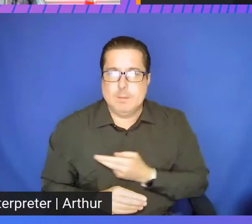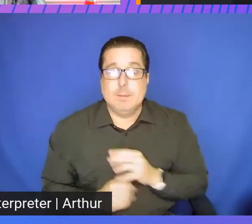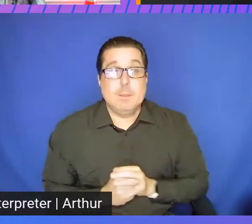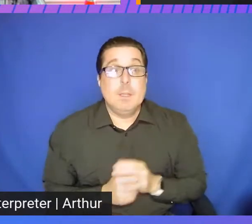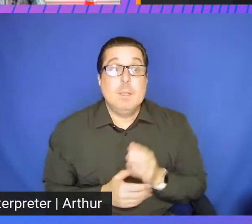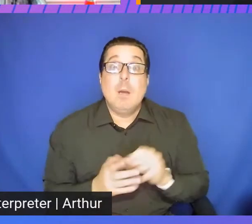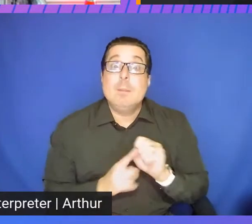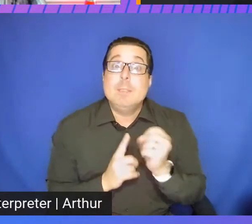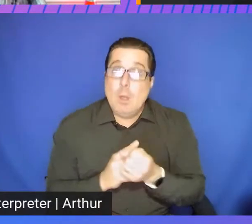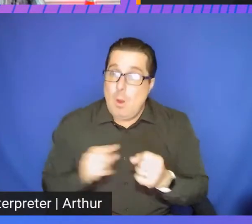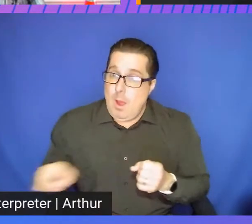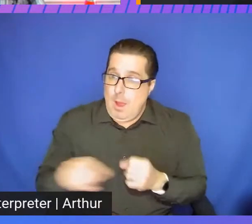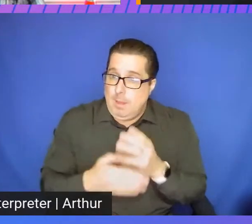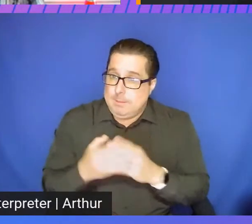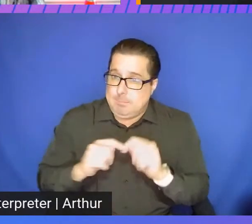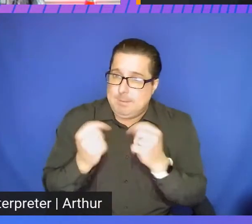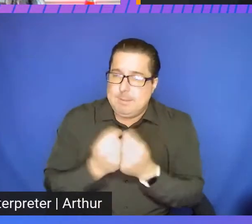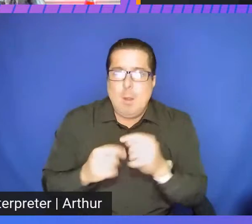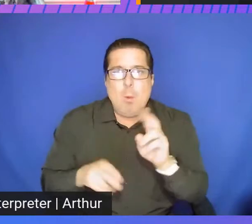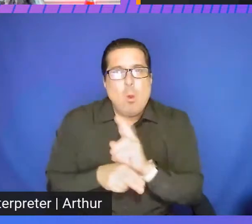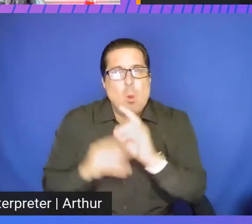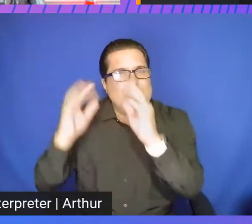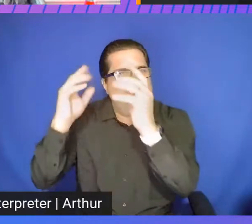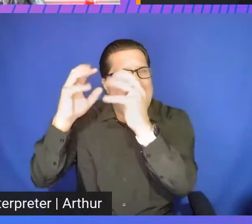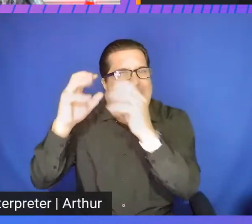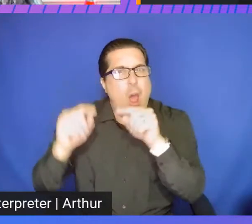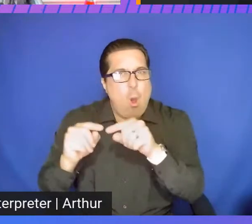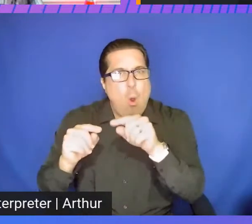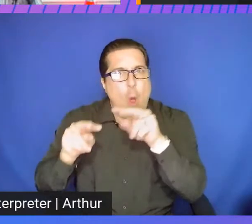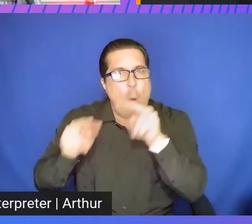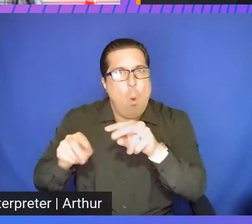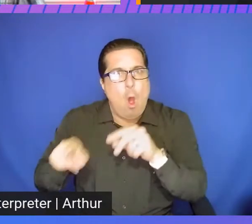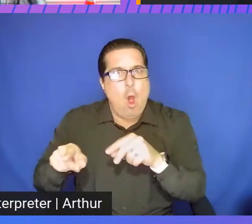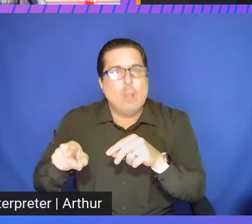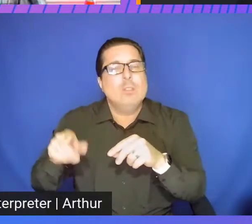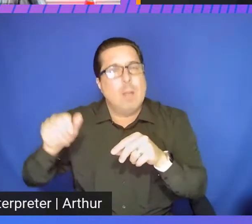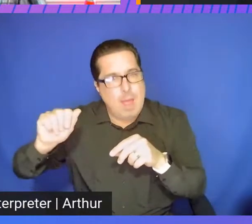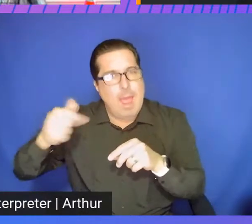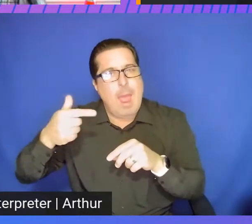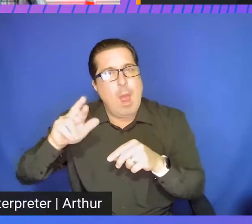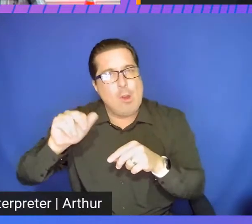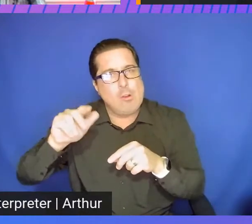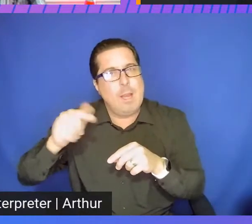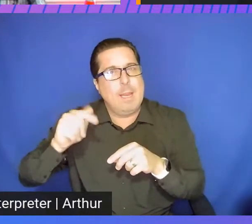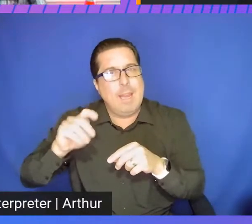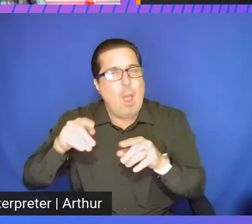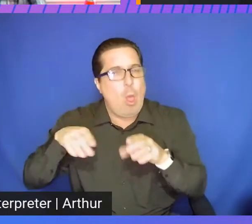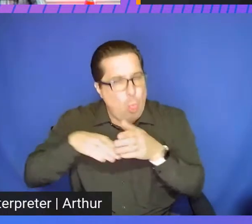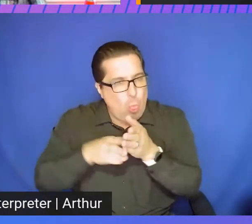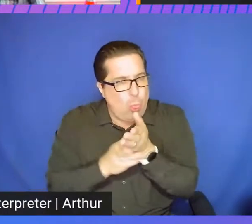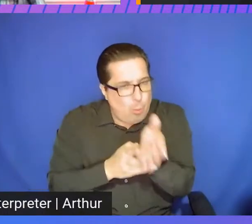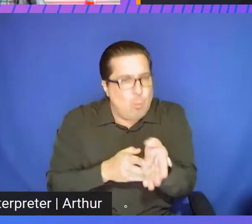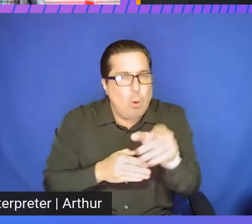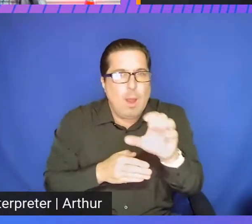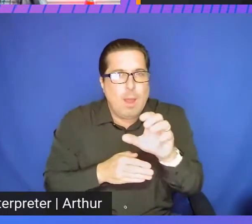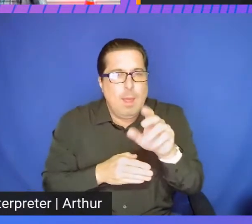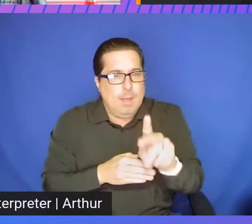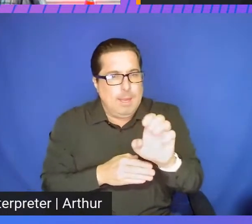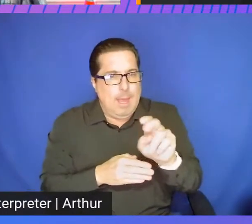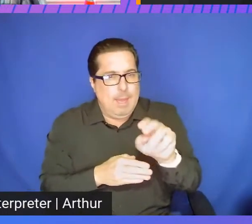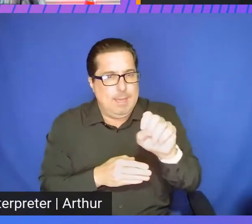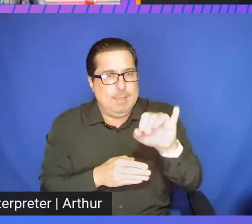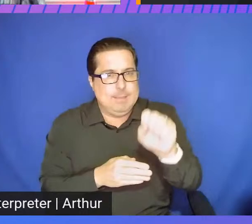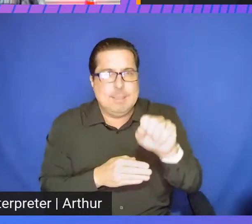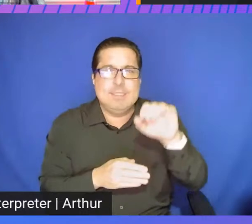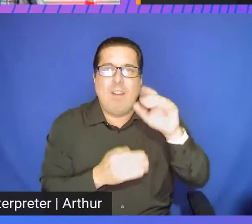are using CloudWatch, which we then aggregate through a Kinesis Firehose and then send